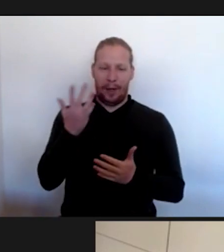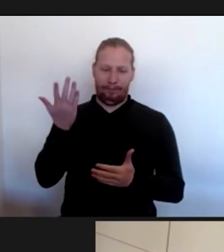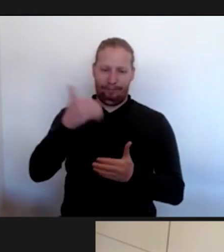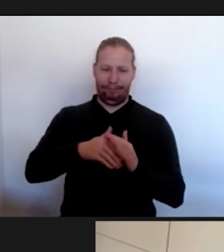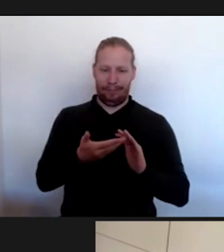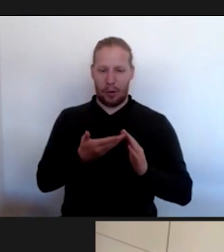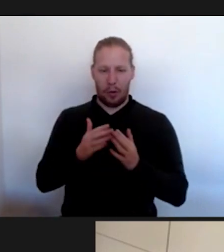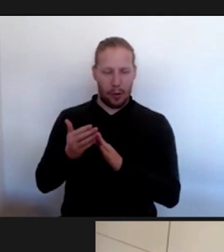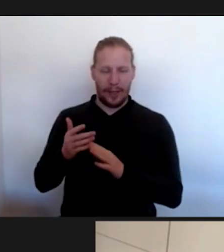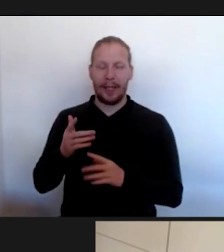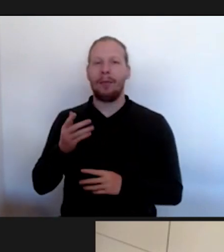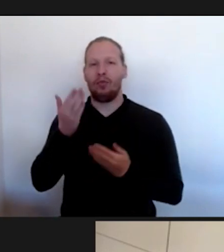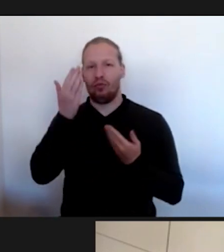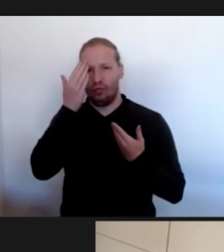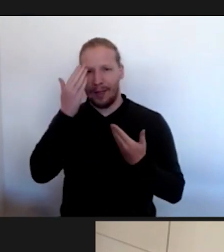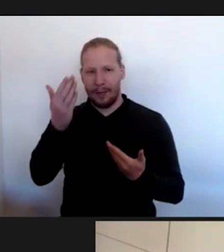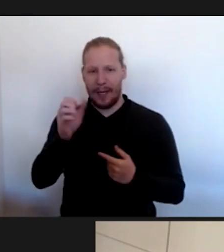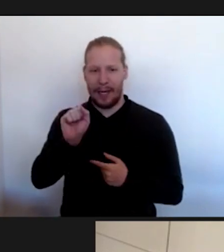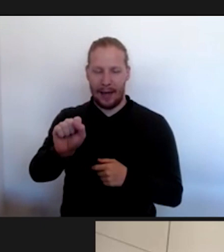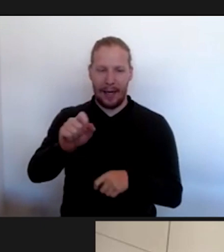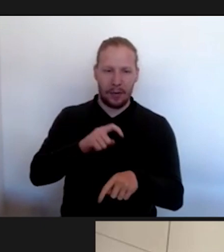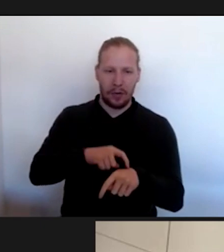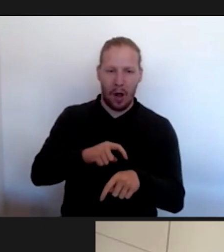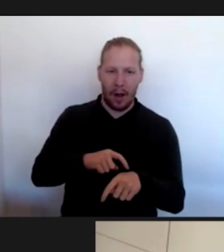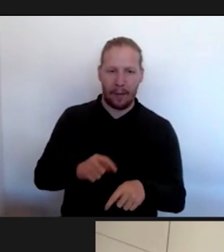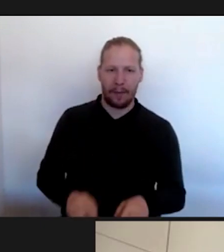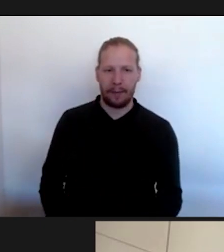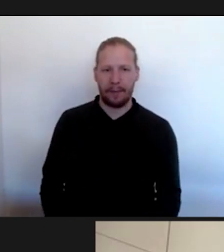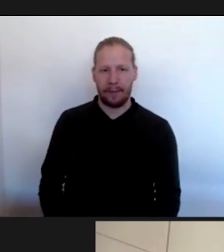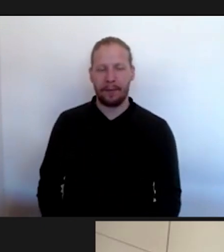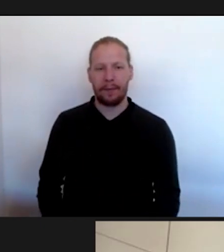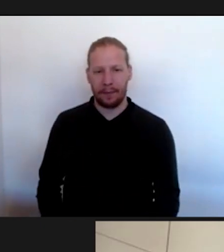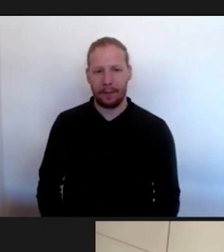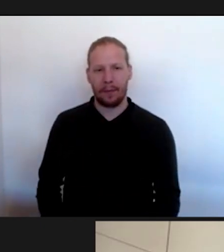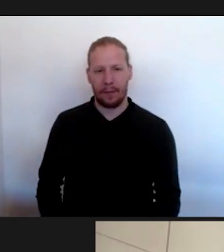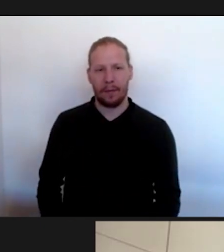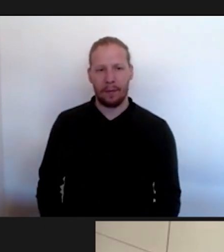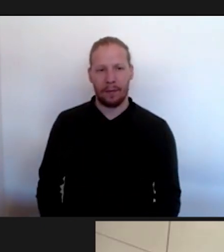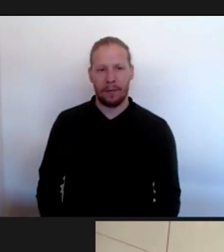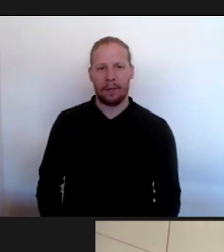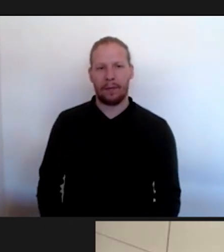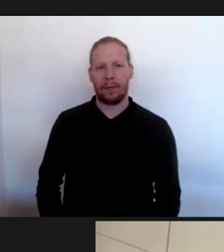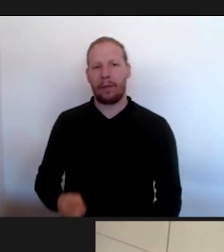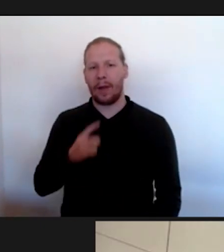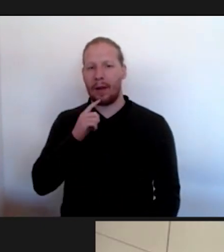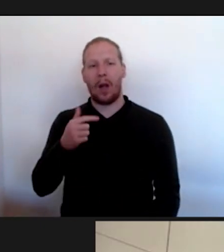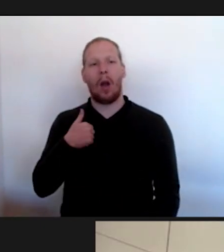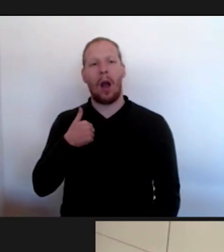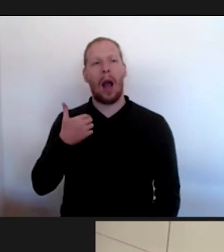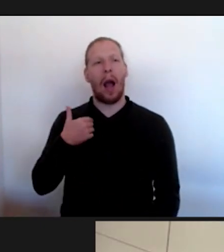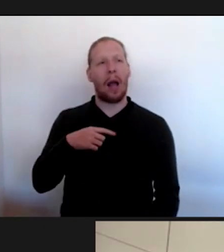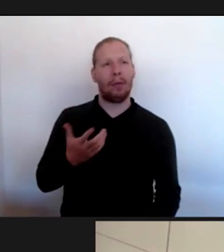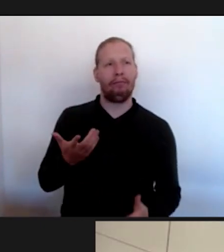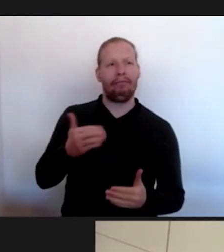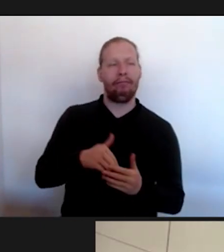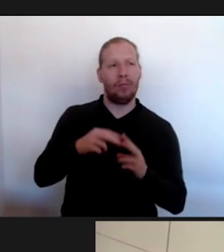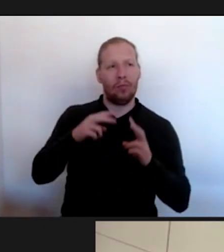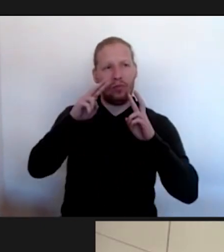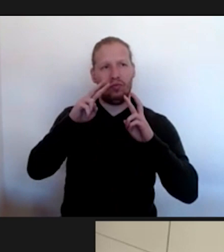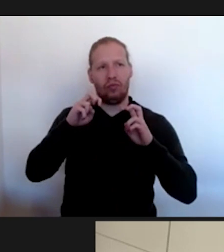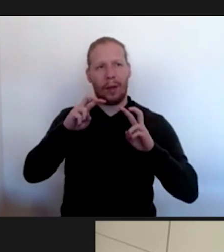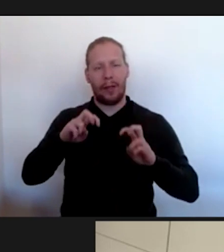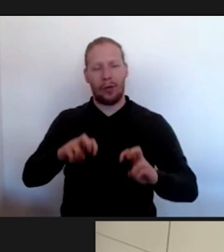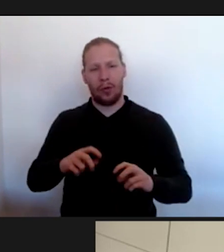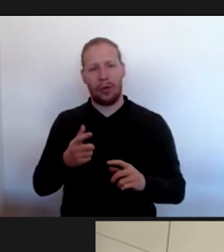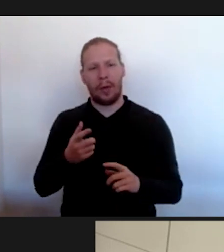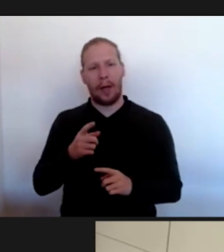again respecting people's times, and saying, I would have loved to come into the research at